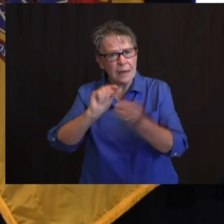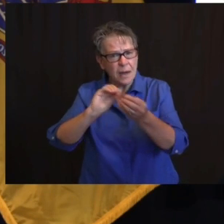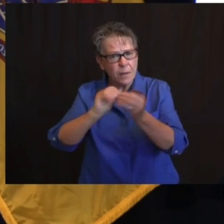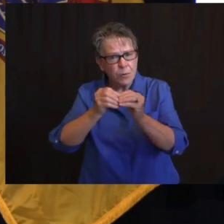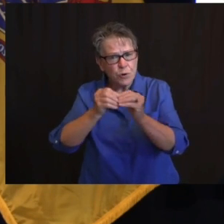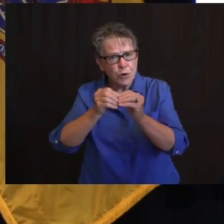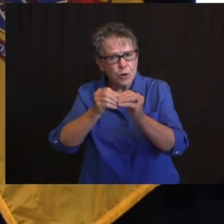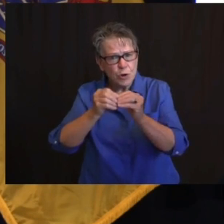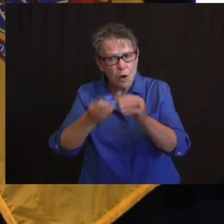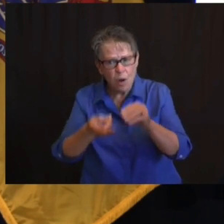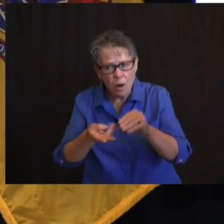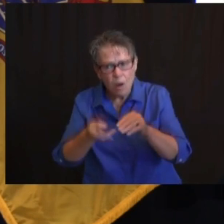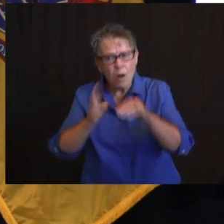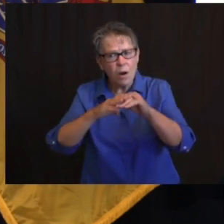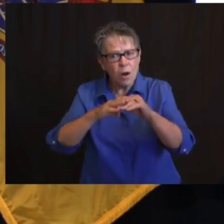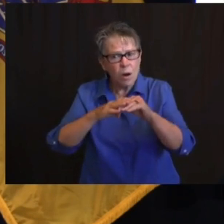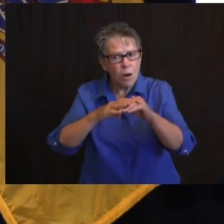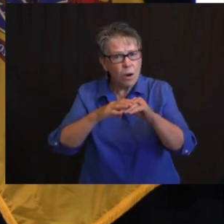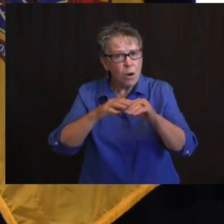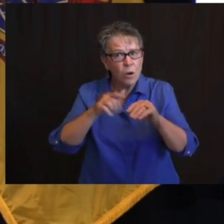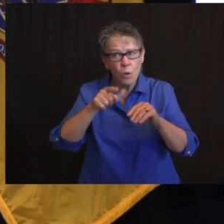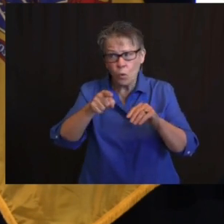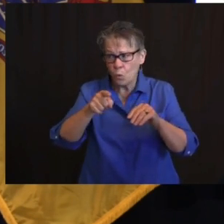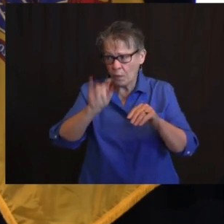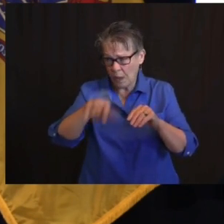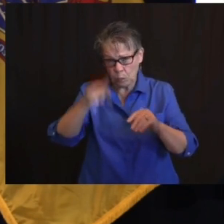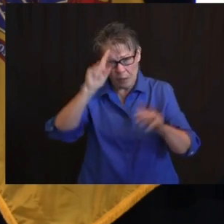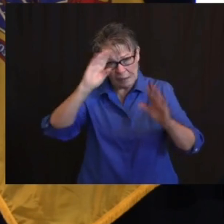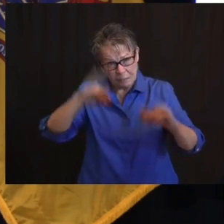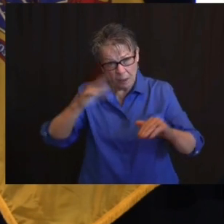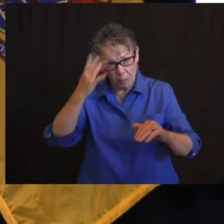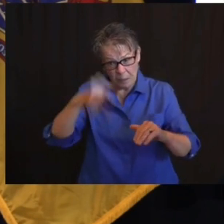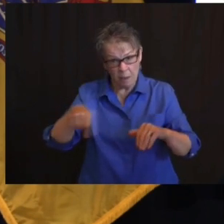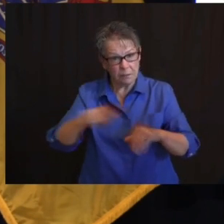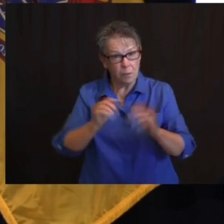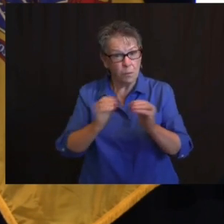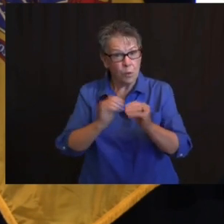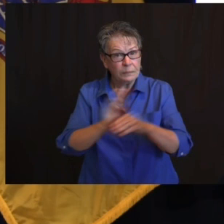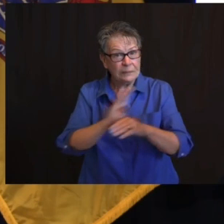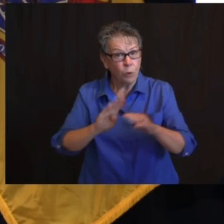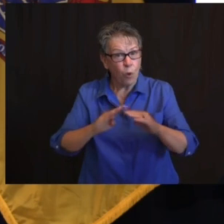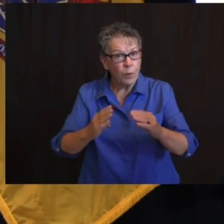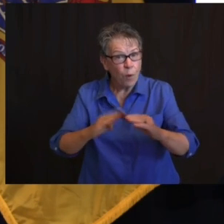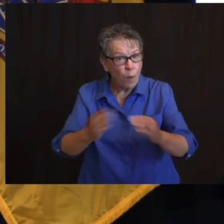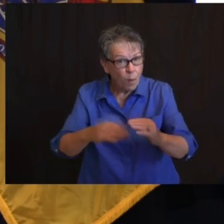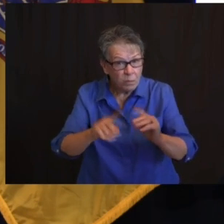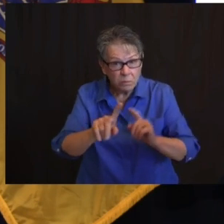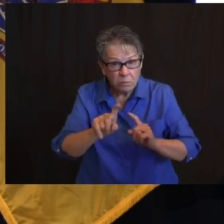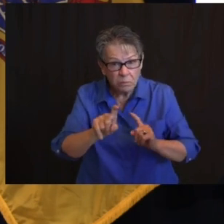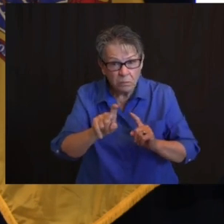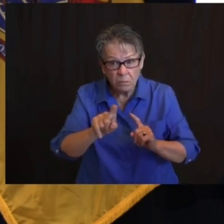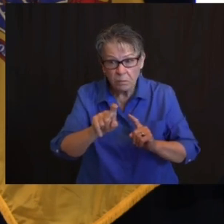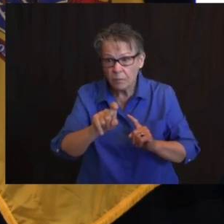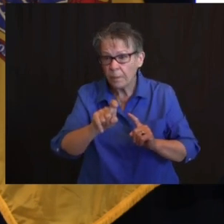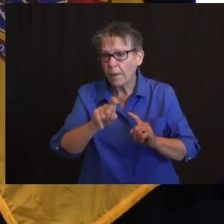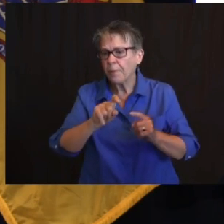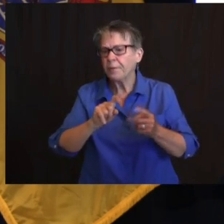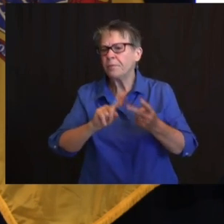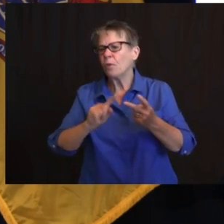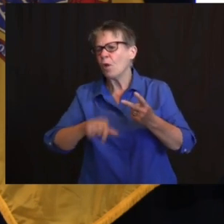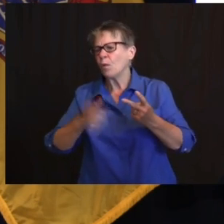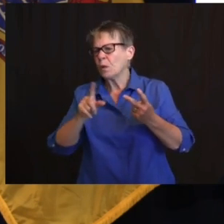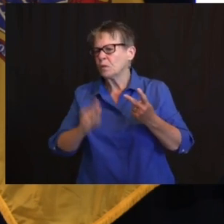the reopenings? And also, how will out-of-state quarantine enforcement work? Will folks be pulled over who